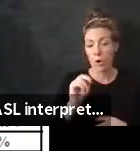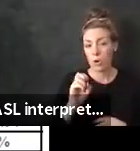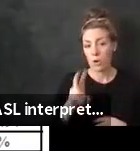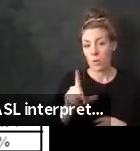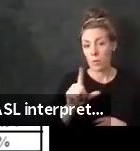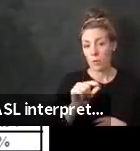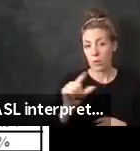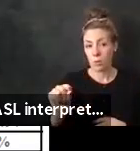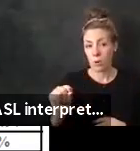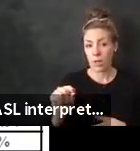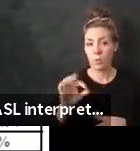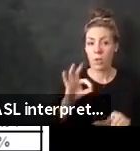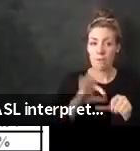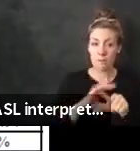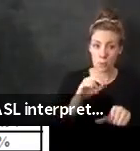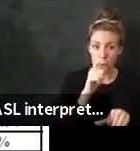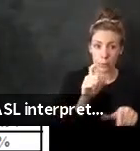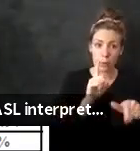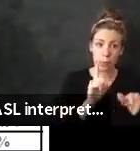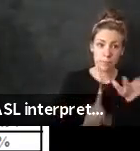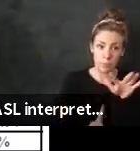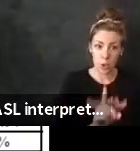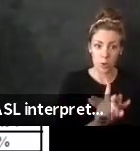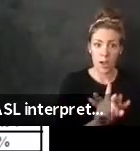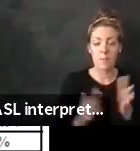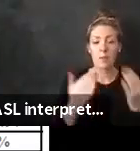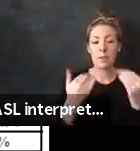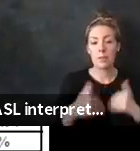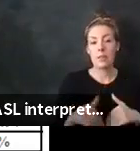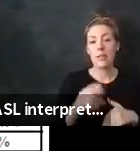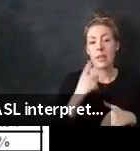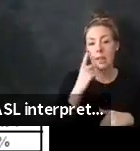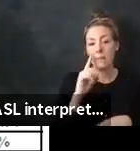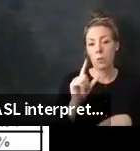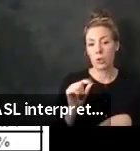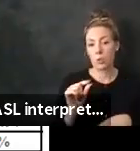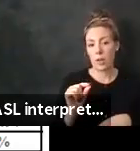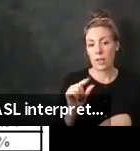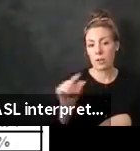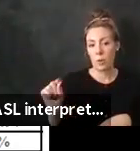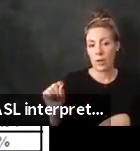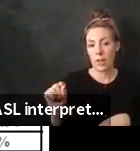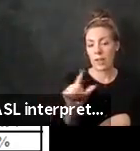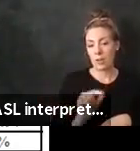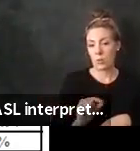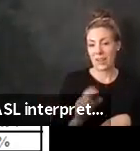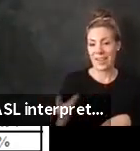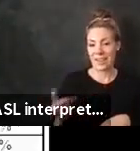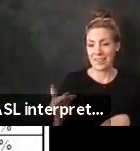voter turnout for November 2020 and voter turnout for November 2018.